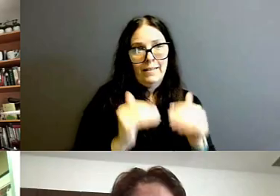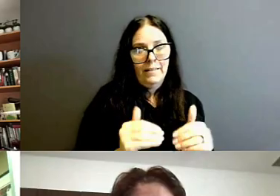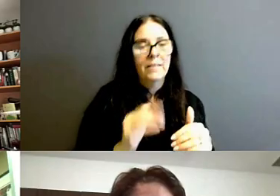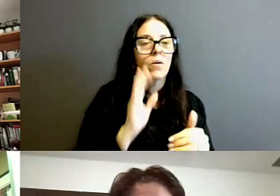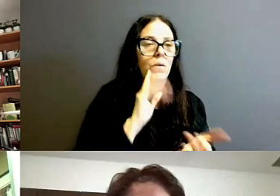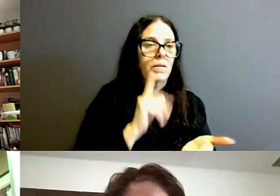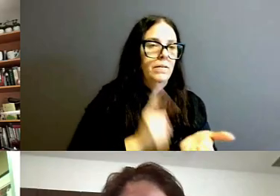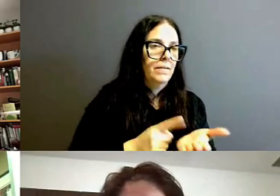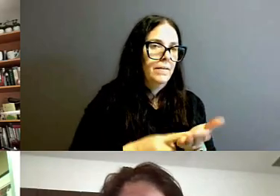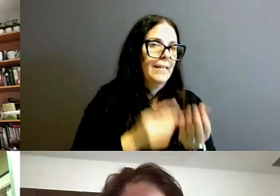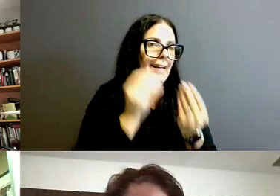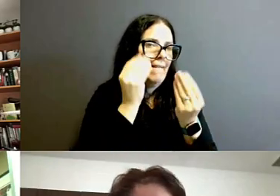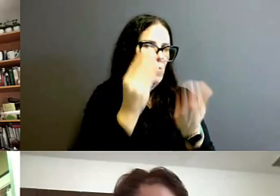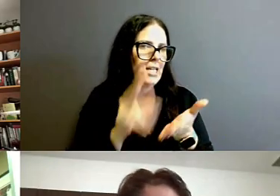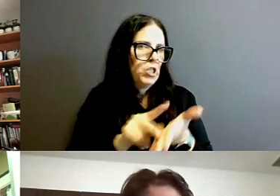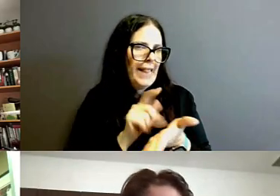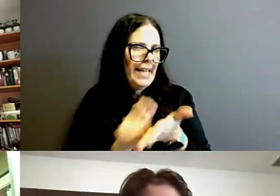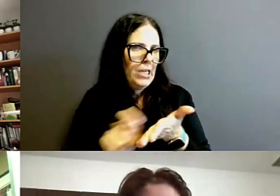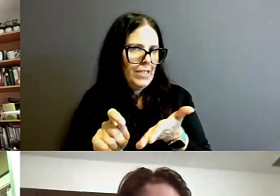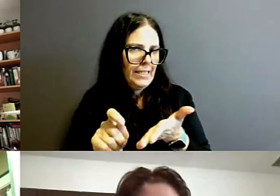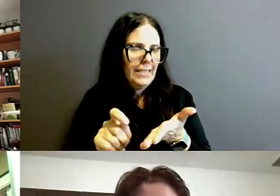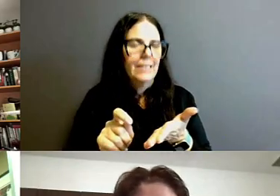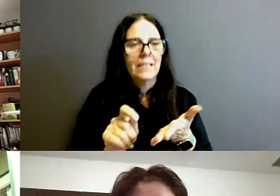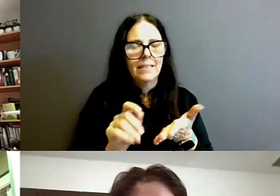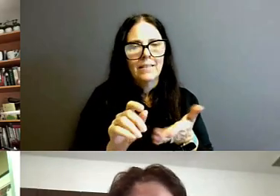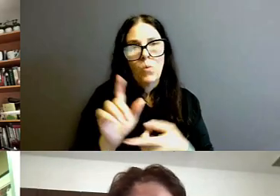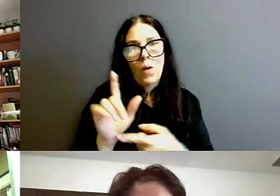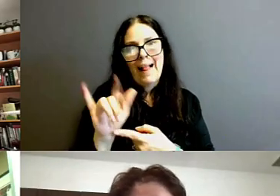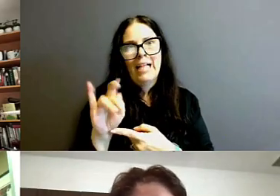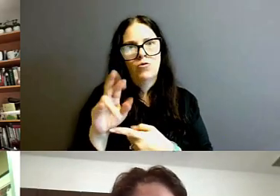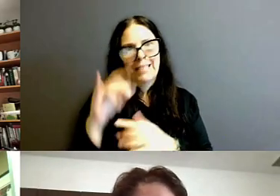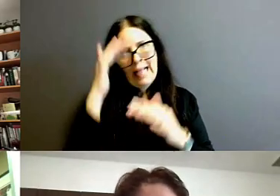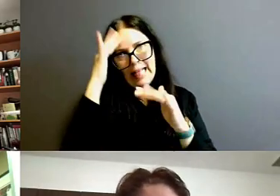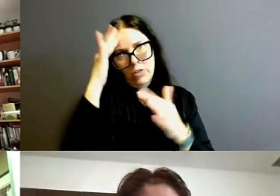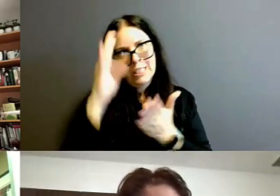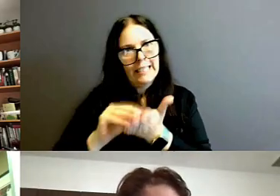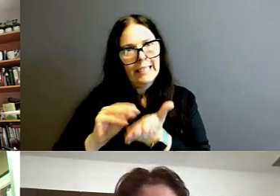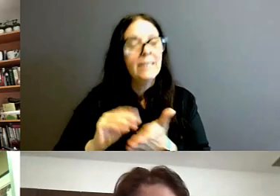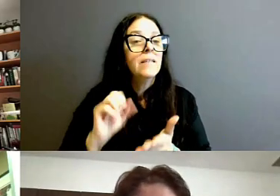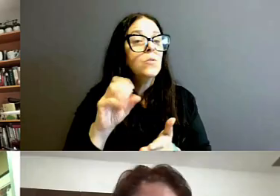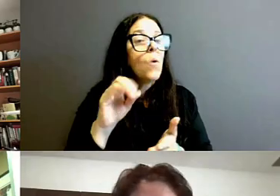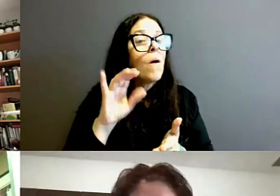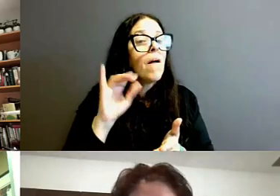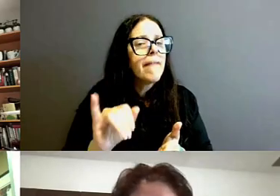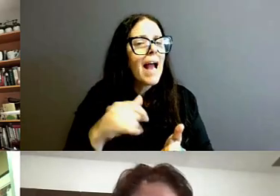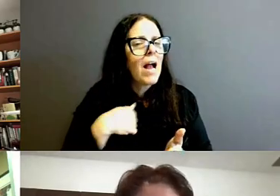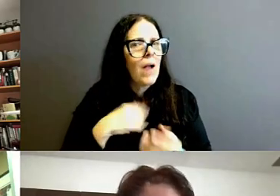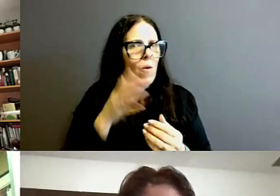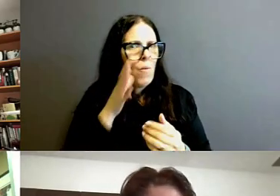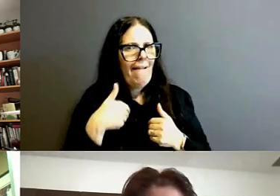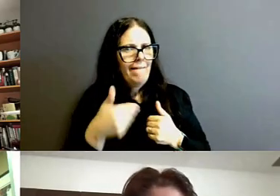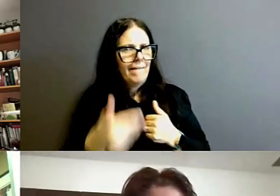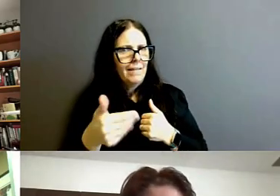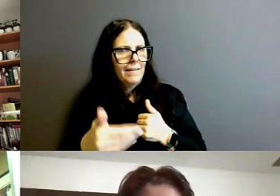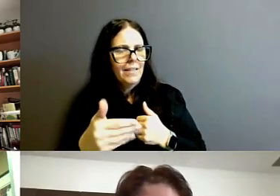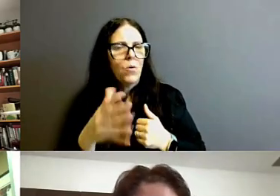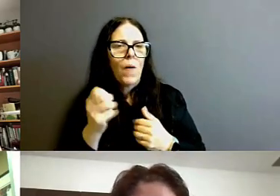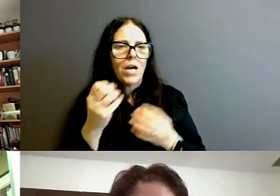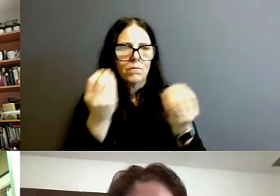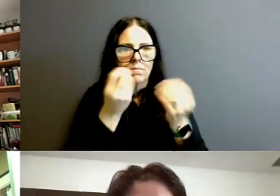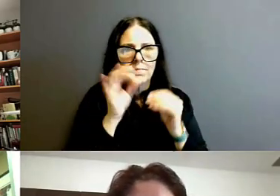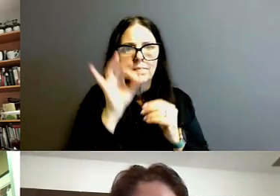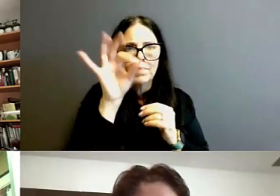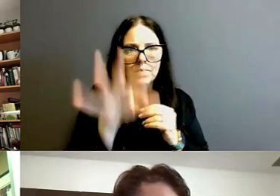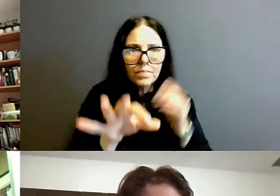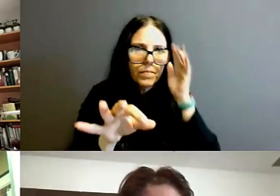at information literacy. So a lot of exciting things happening and coming up. We really invite you to check out the link in the slides. It actually